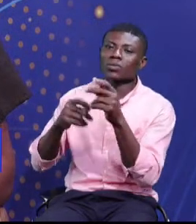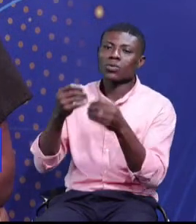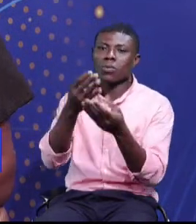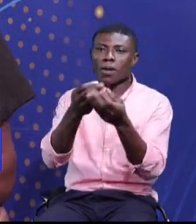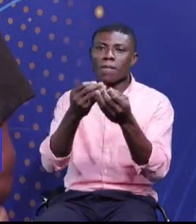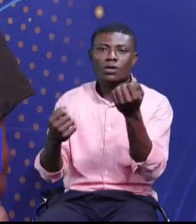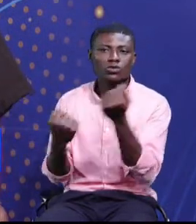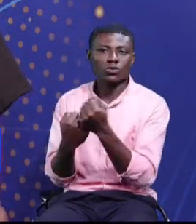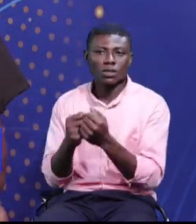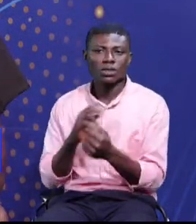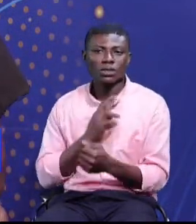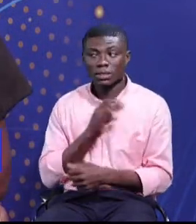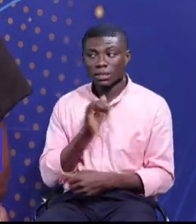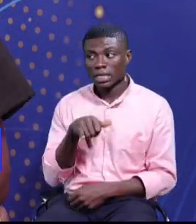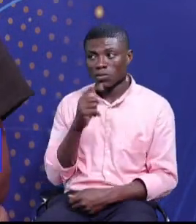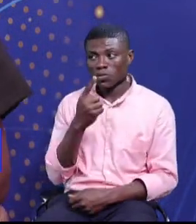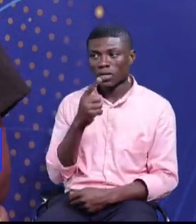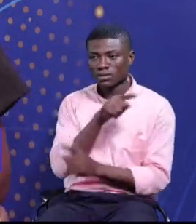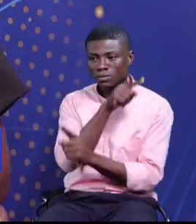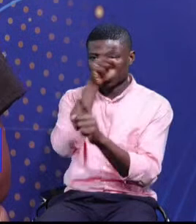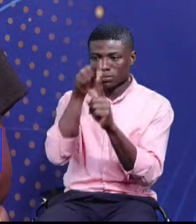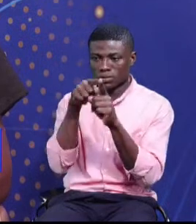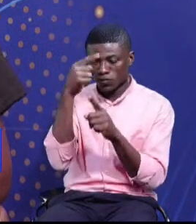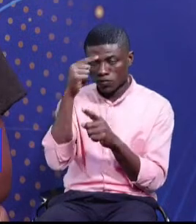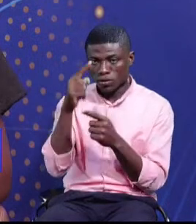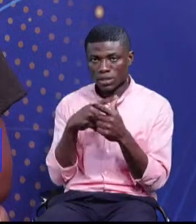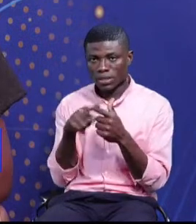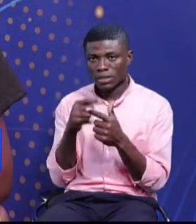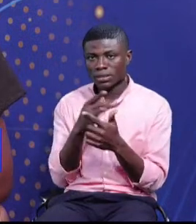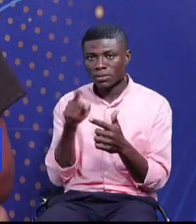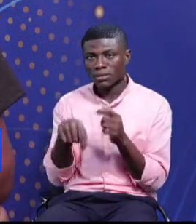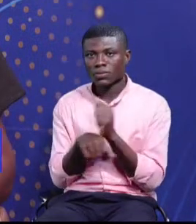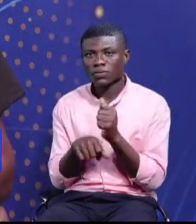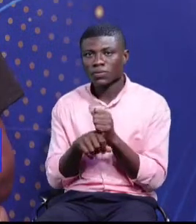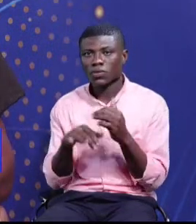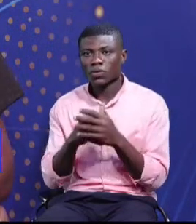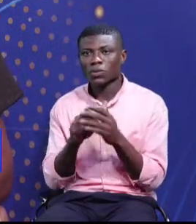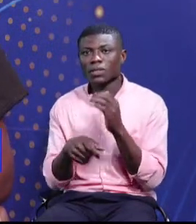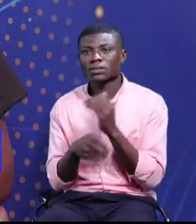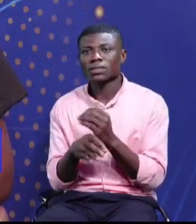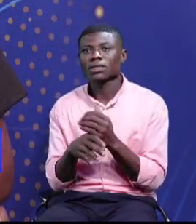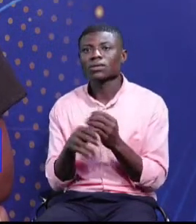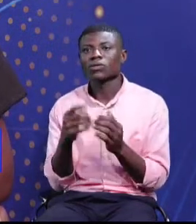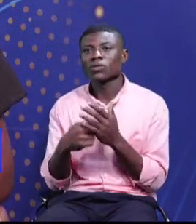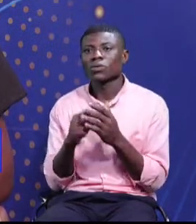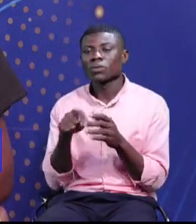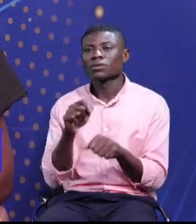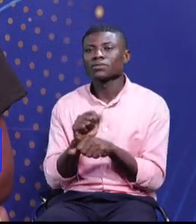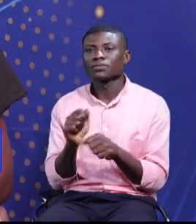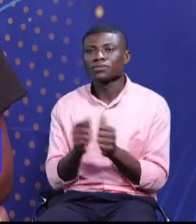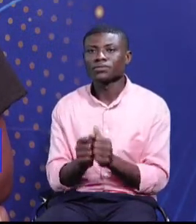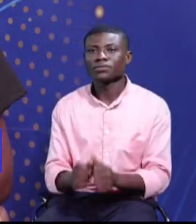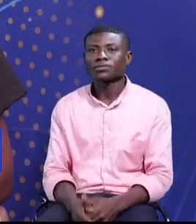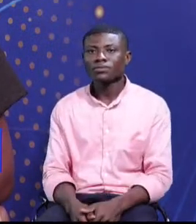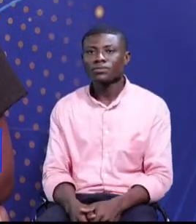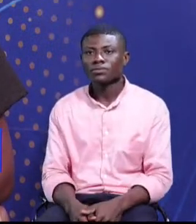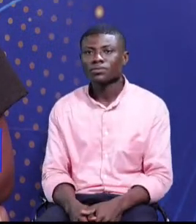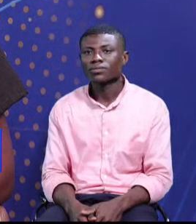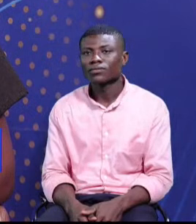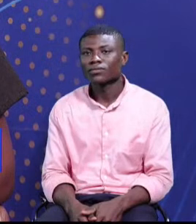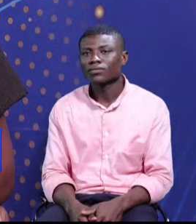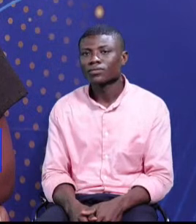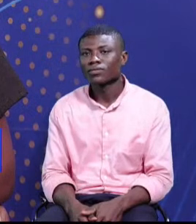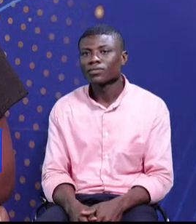able to thrive. So for me, that is one key bottleneck that I think needs to be addressed, or that what we should look out for.